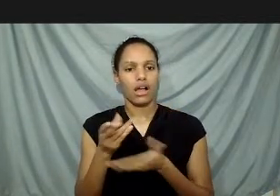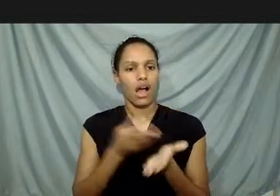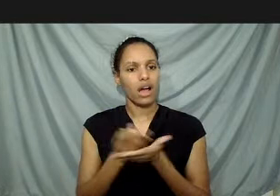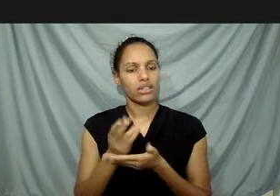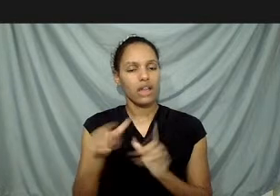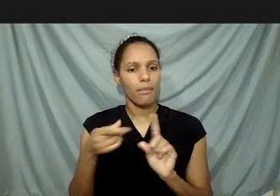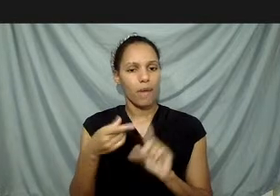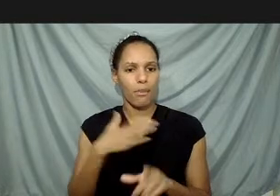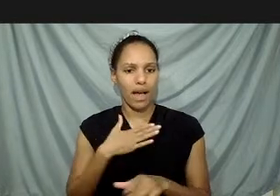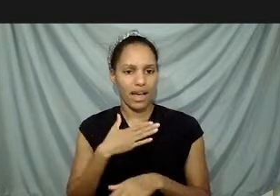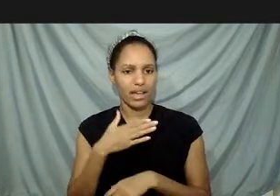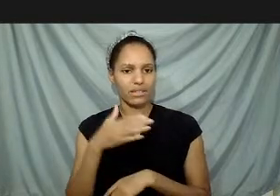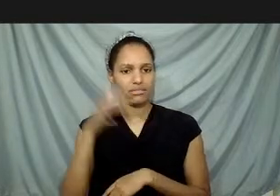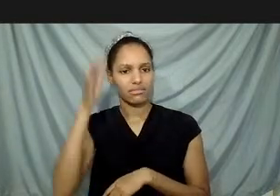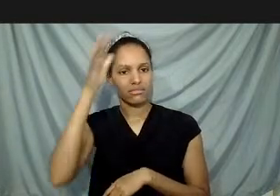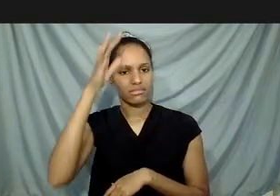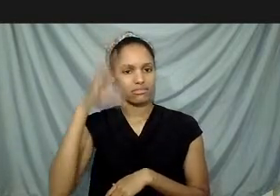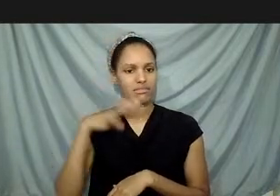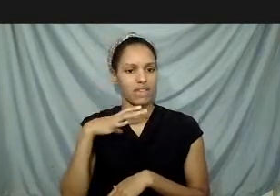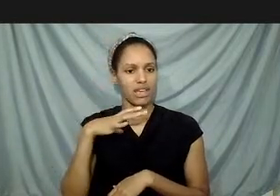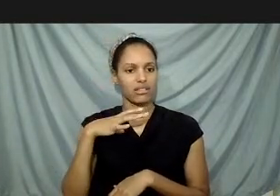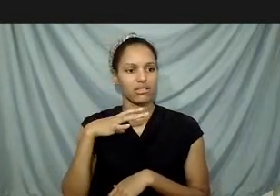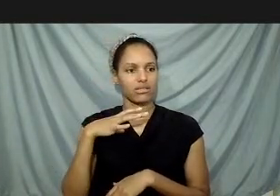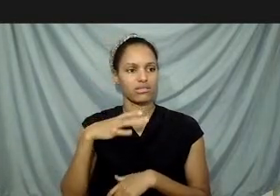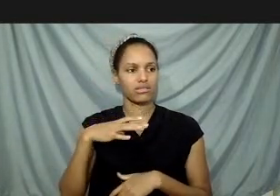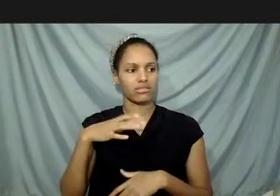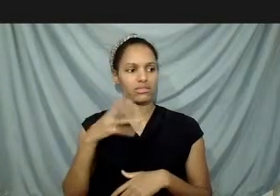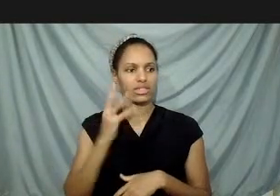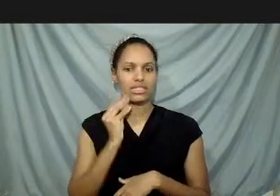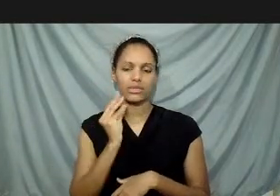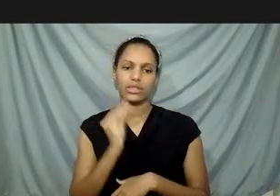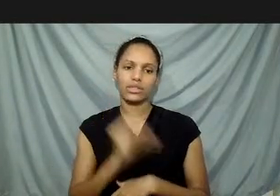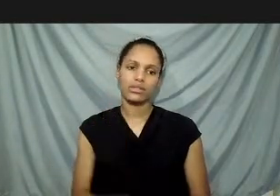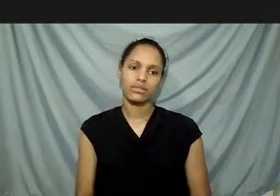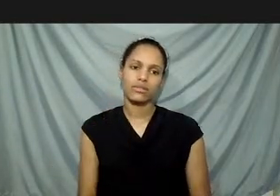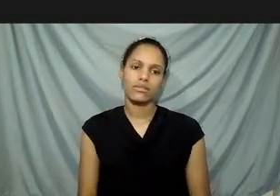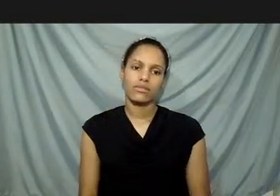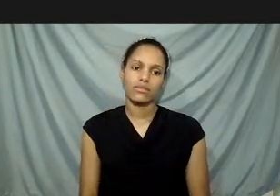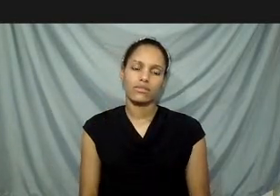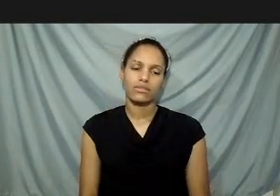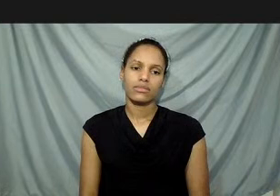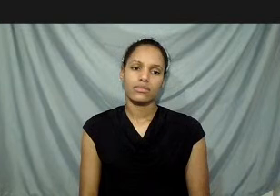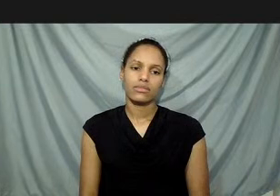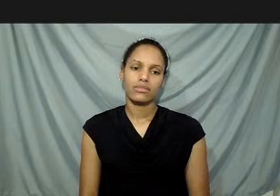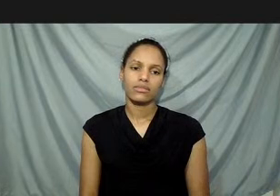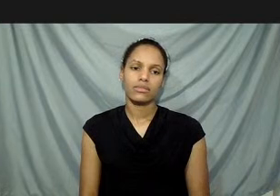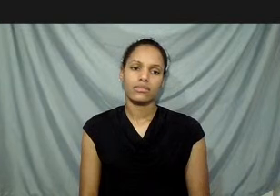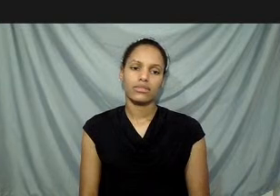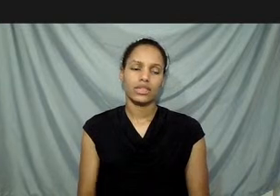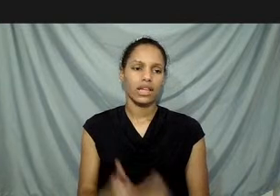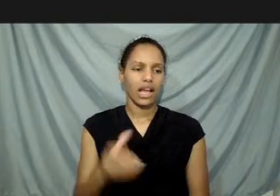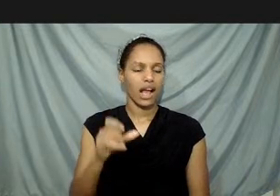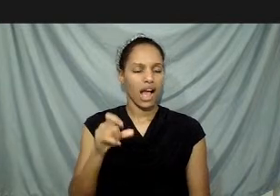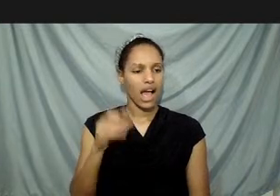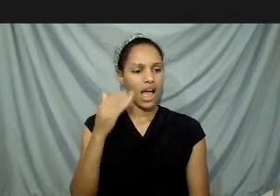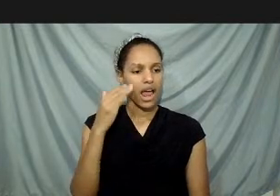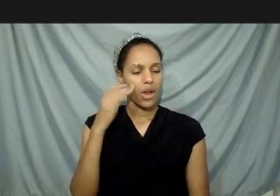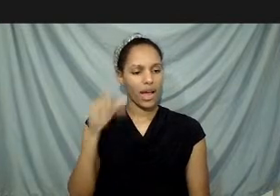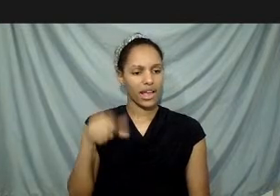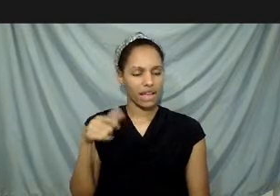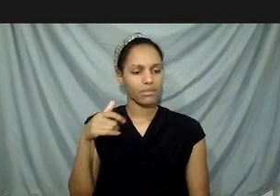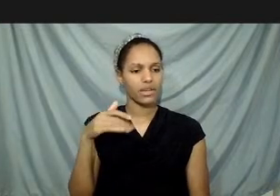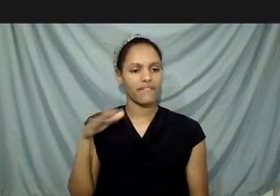remedy. I think the remedy is that that I can be fully masculine